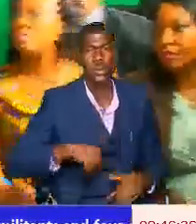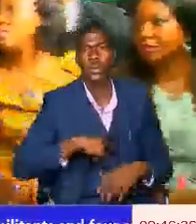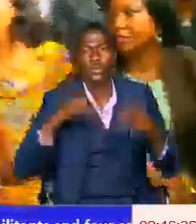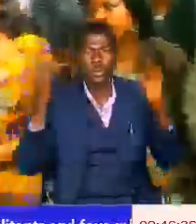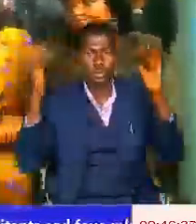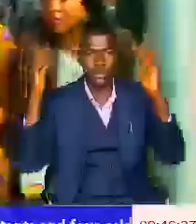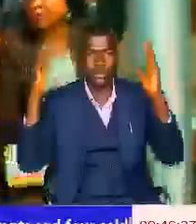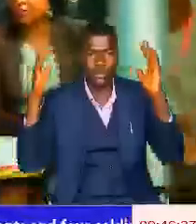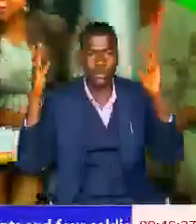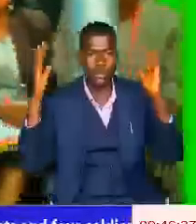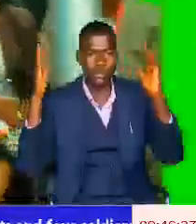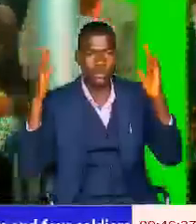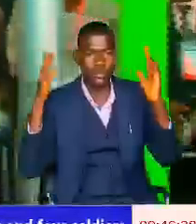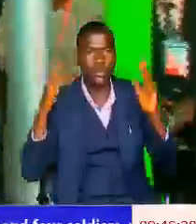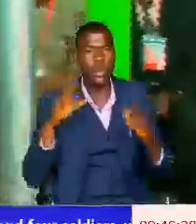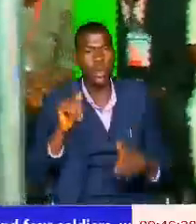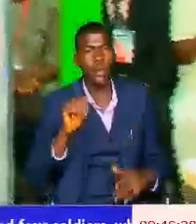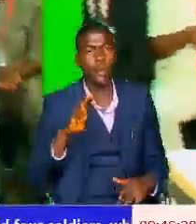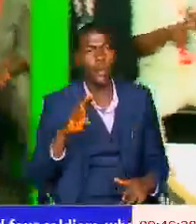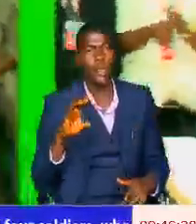ABC Shelter. Now,